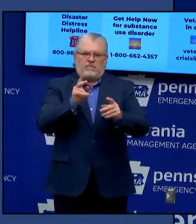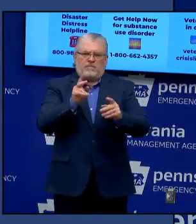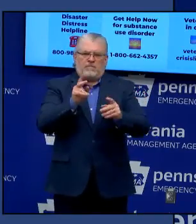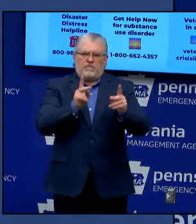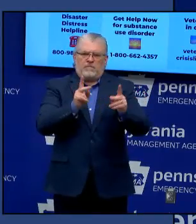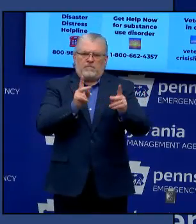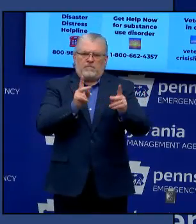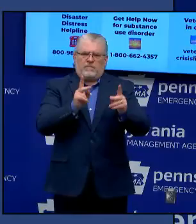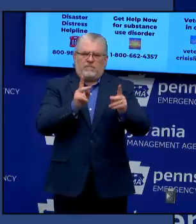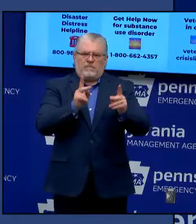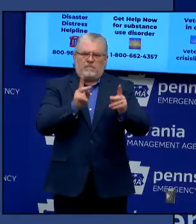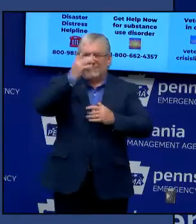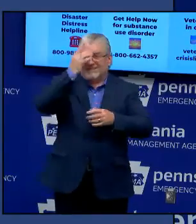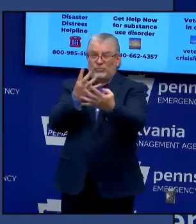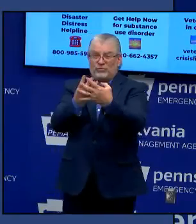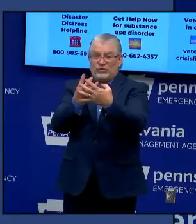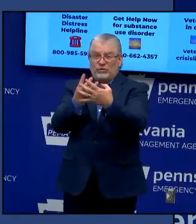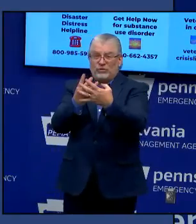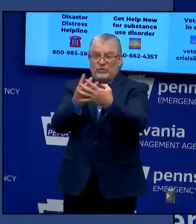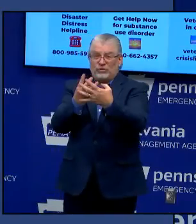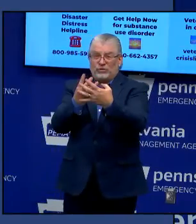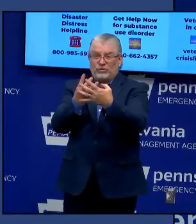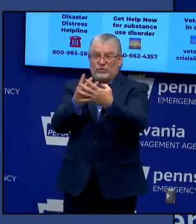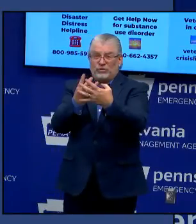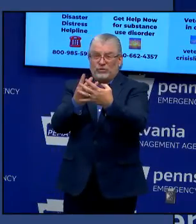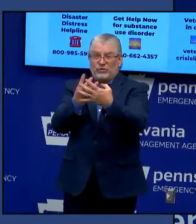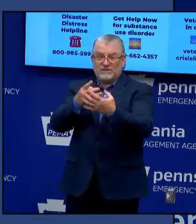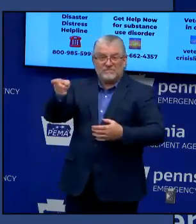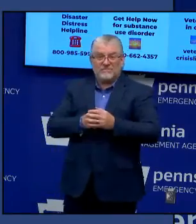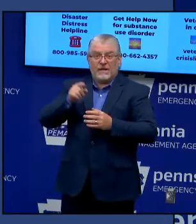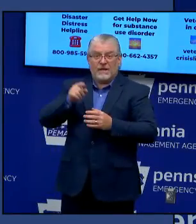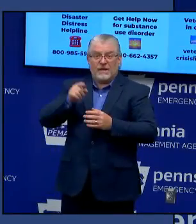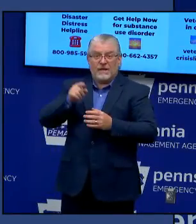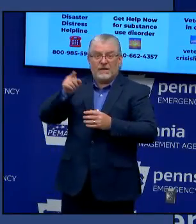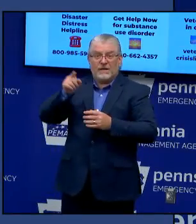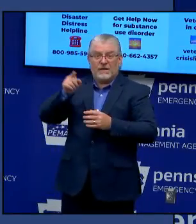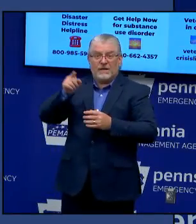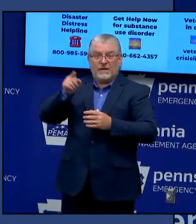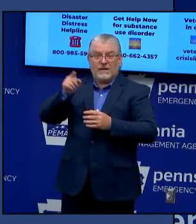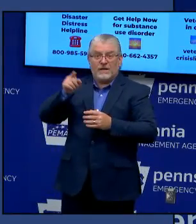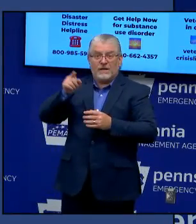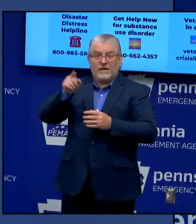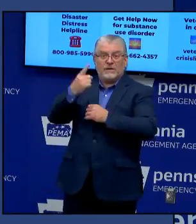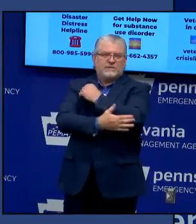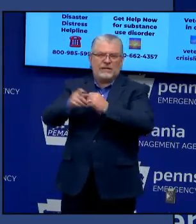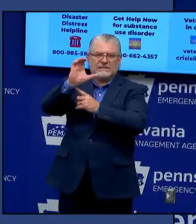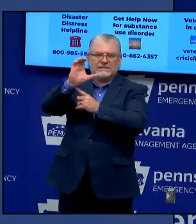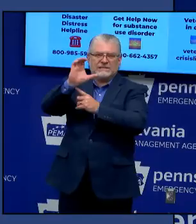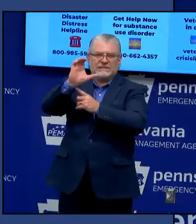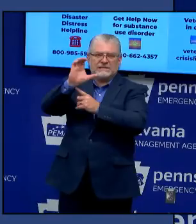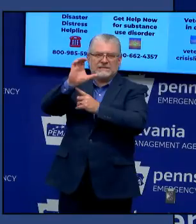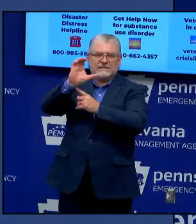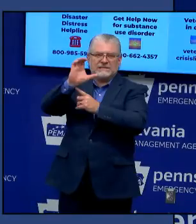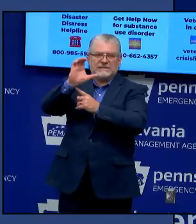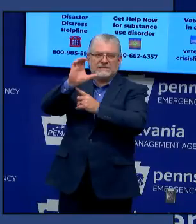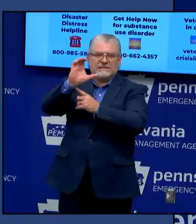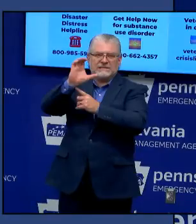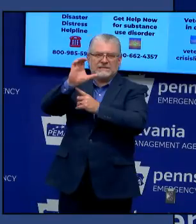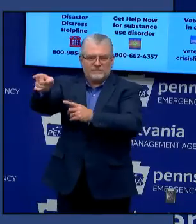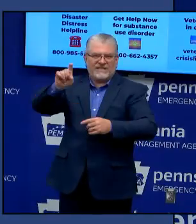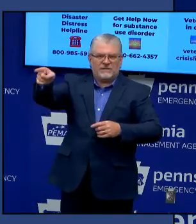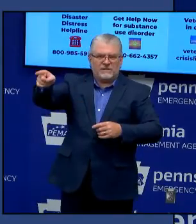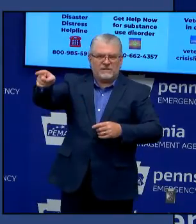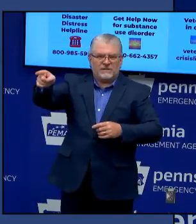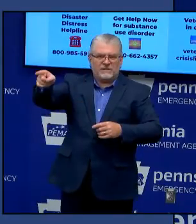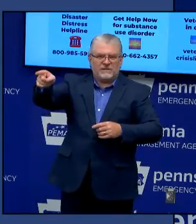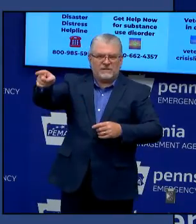SCI facilities, how is the Department of Health taking into account the number of cases a facility might have with the county's total case